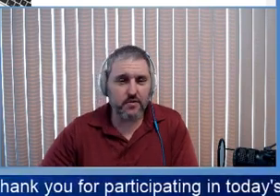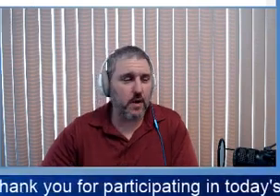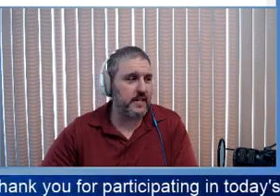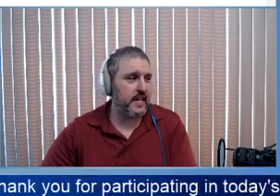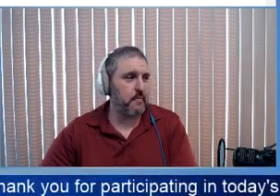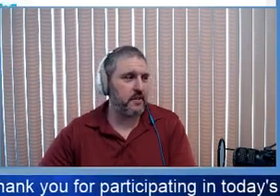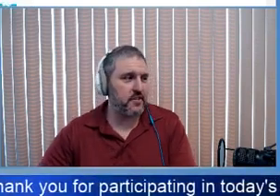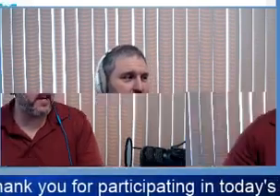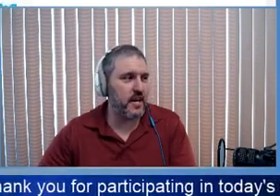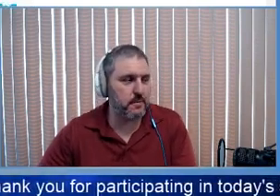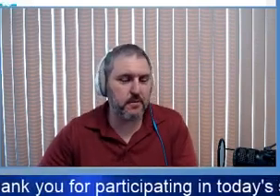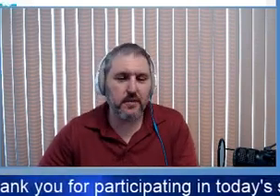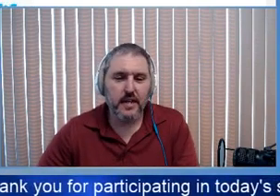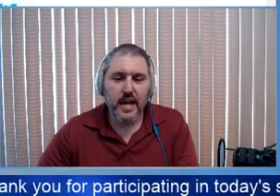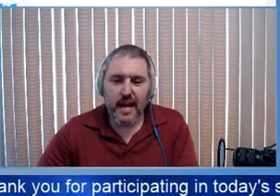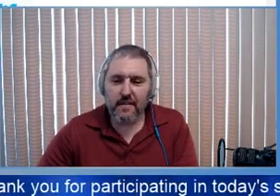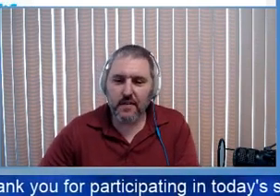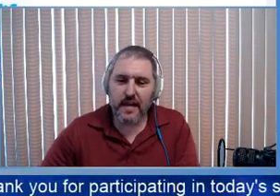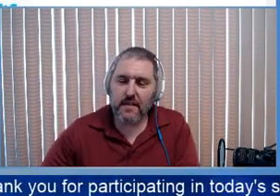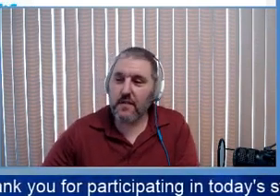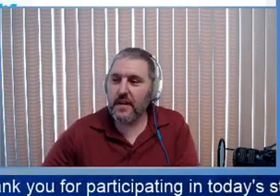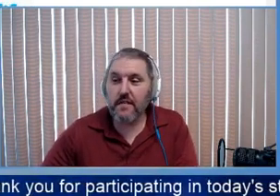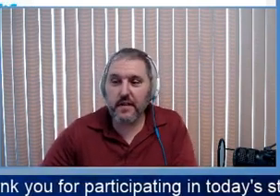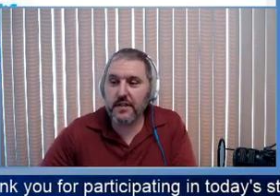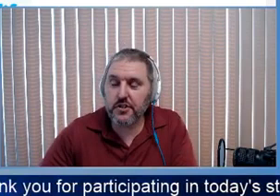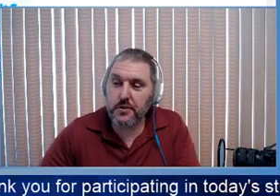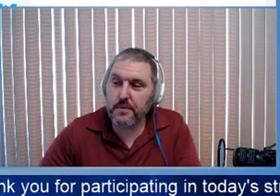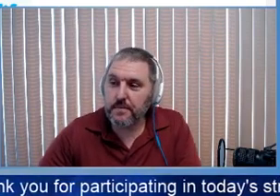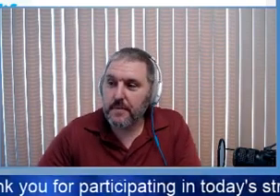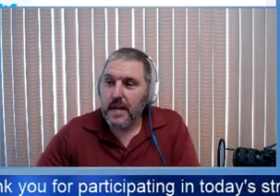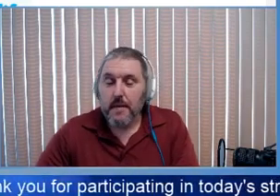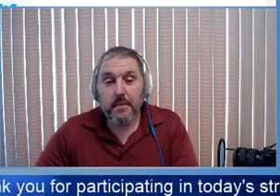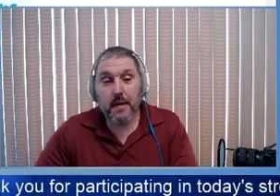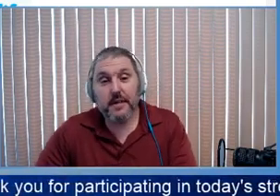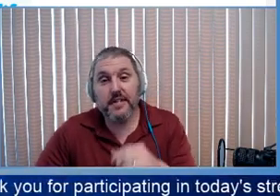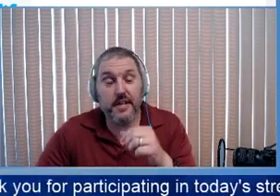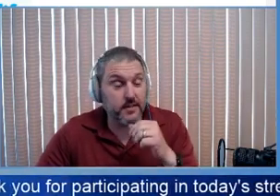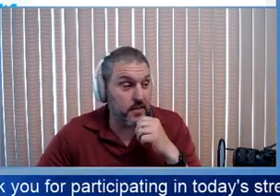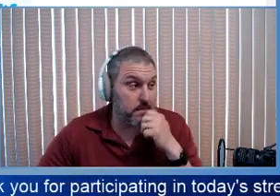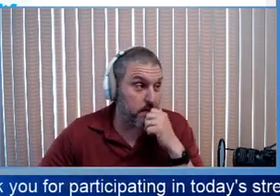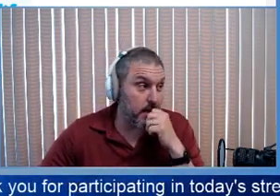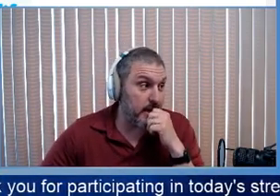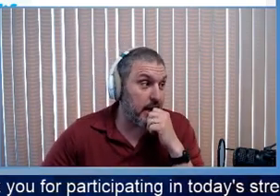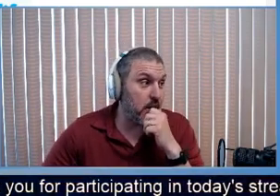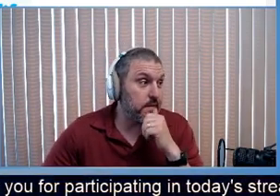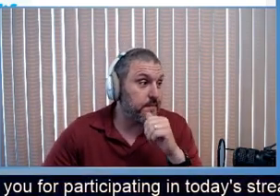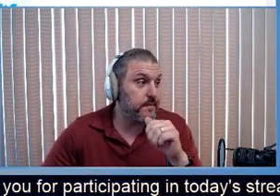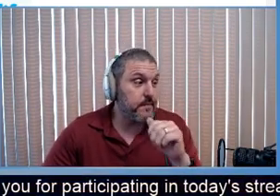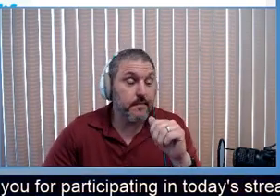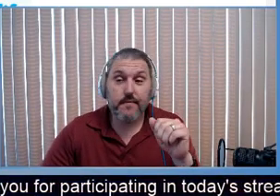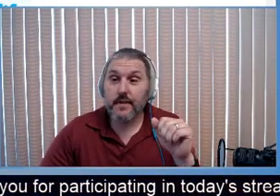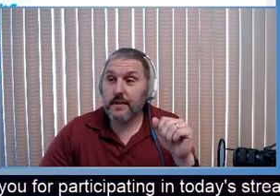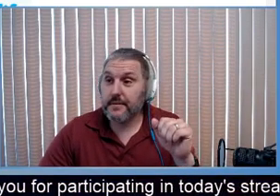Every day is the right day to preach the gospel. Every effort and every issue. But I'm going to tell you something right now.